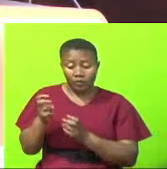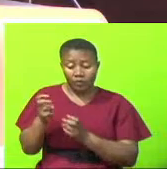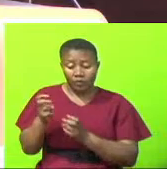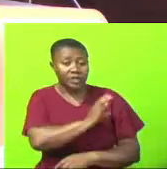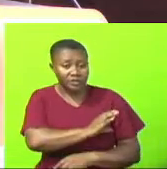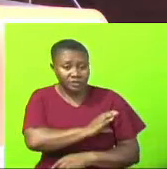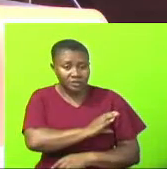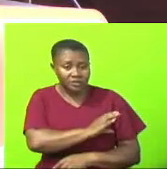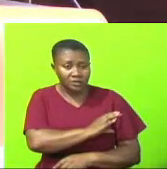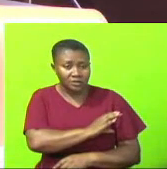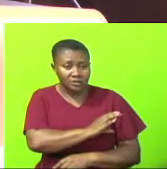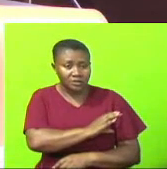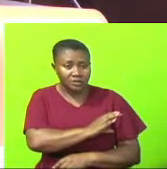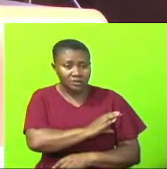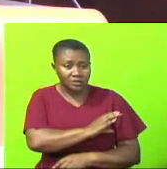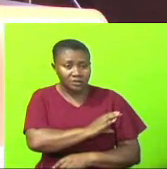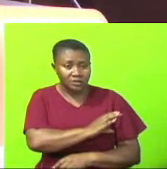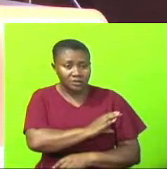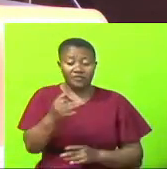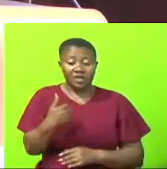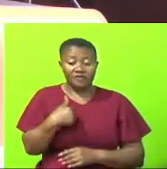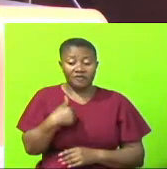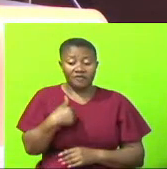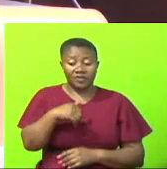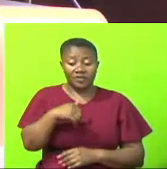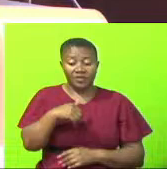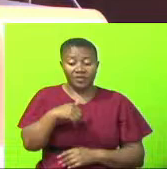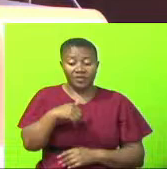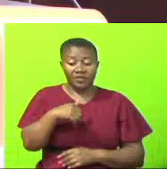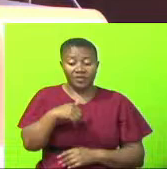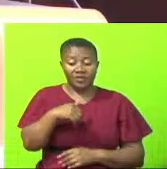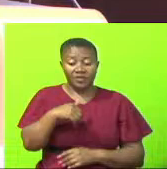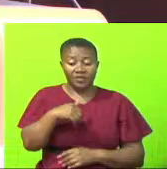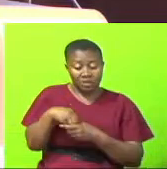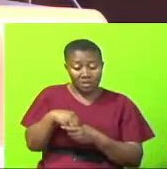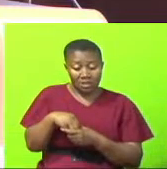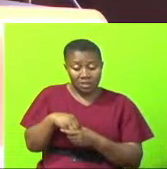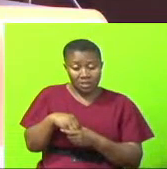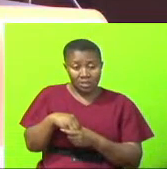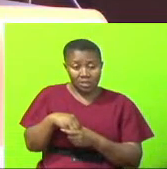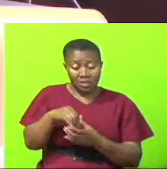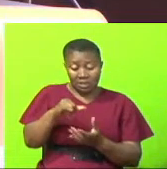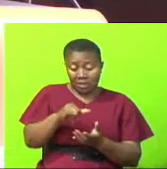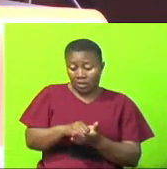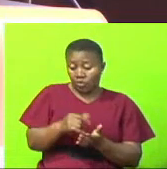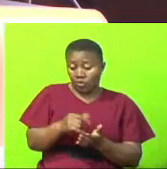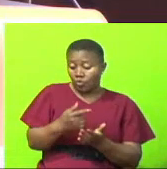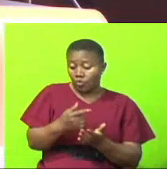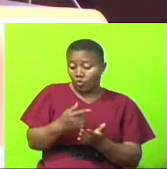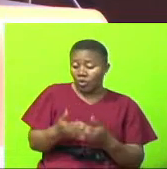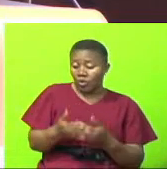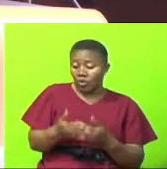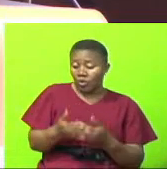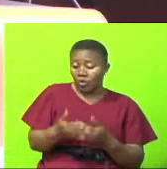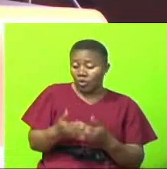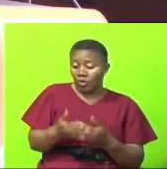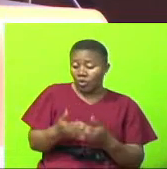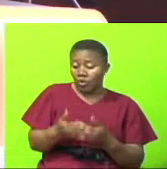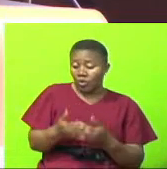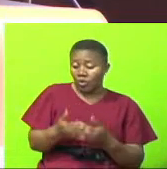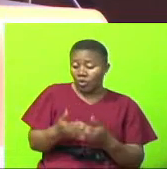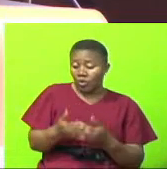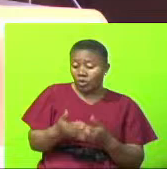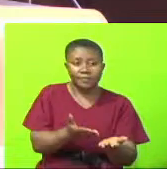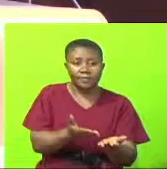if anything, if there is any mischief that this comment the comments, in addition to the statement,